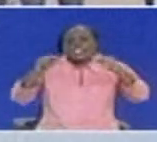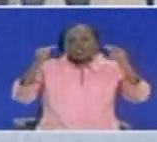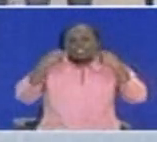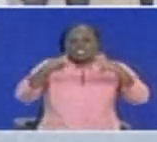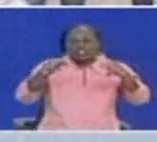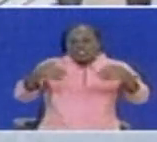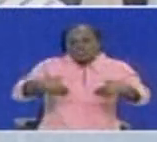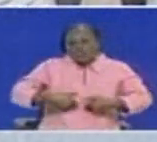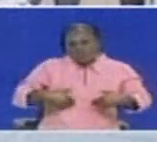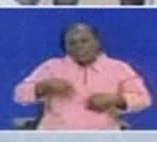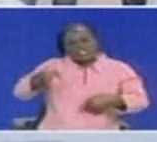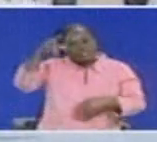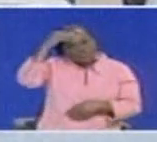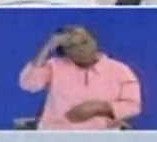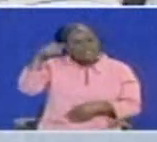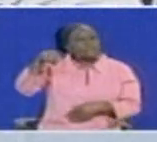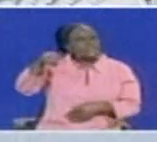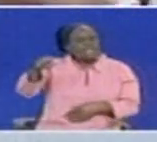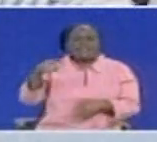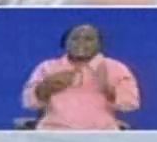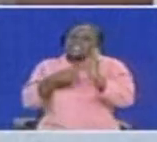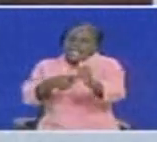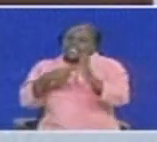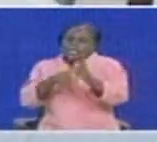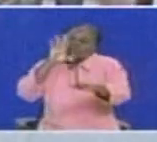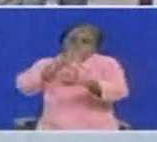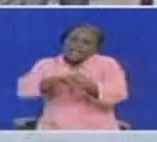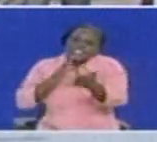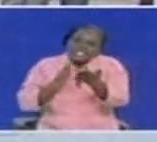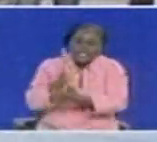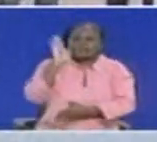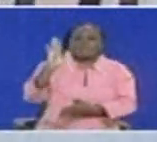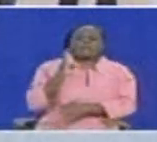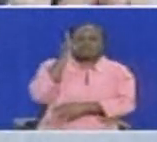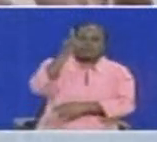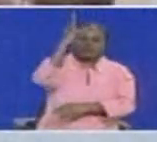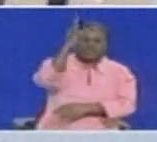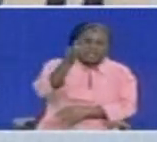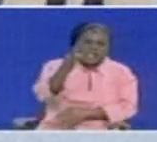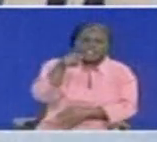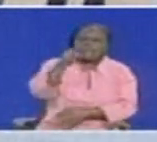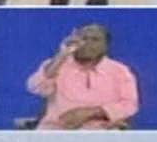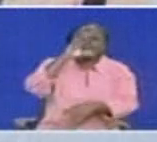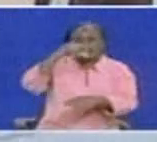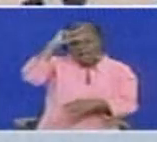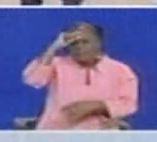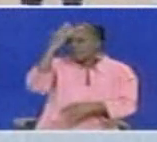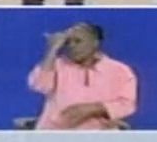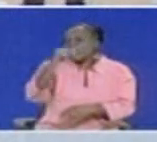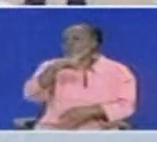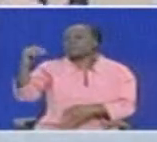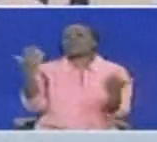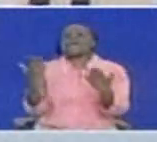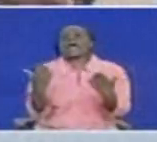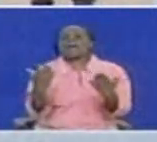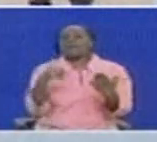young souls, these students. These people are just trying to look for their fortune in future. Where do this government want people to go? Should